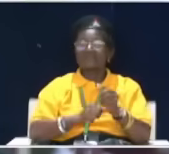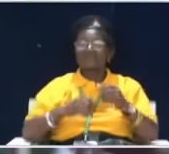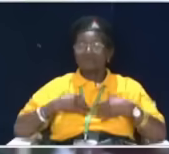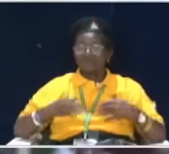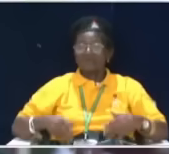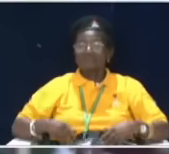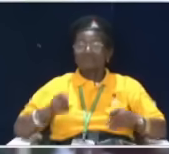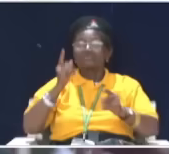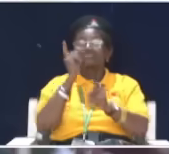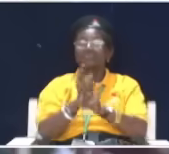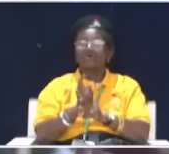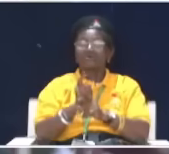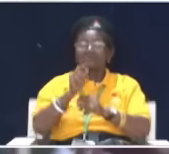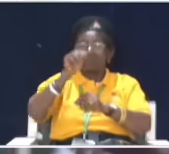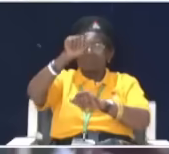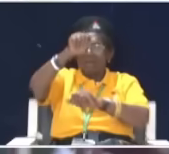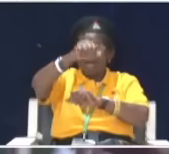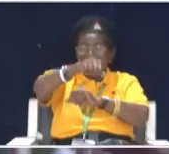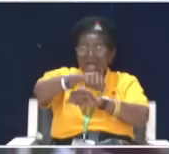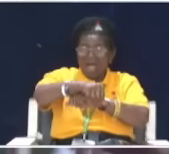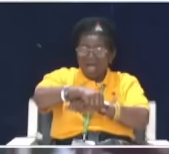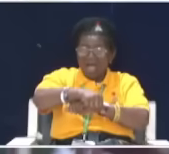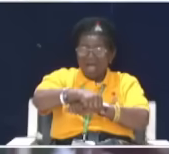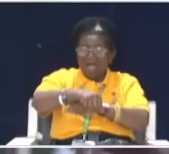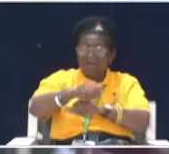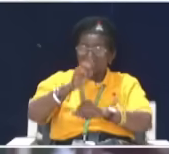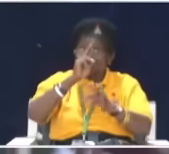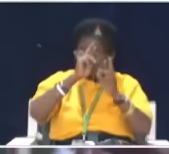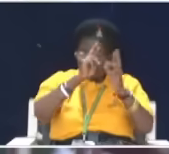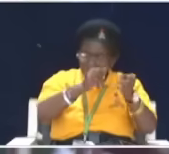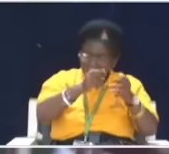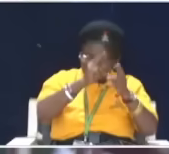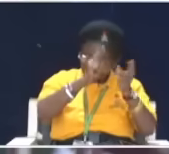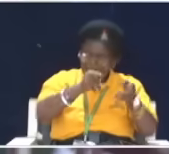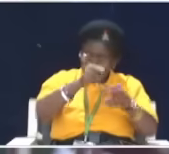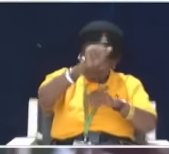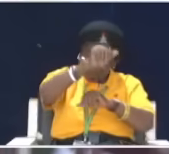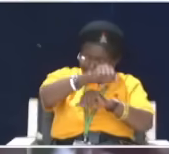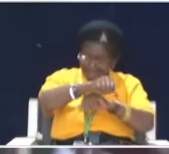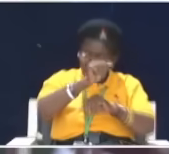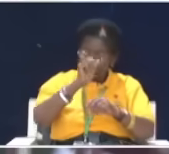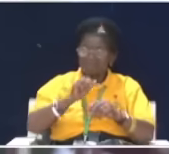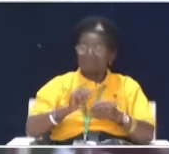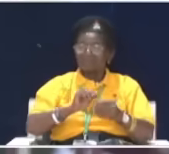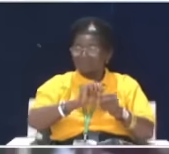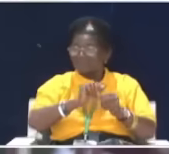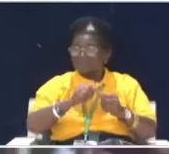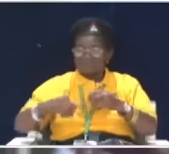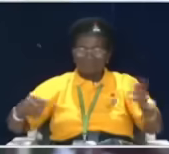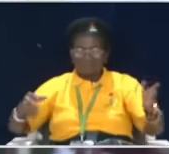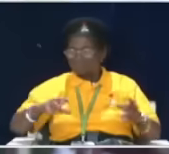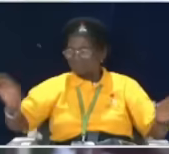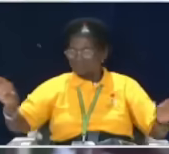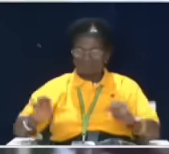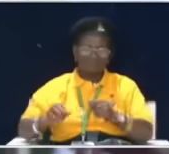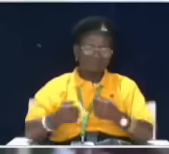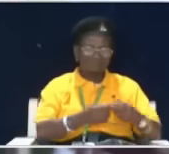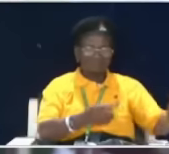down. Ti o ma so fun gbogbo eniyan ni o ba ti n bo wi pe e teri yin ba. Clear the way for him.